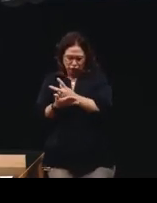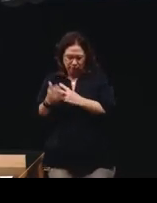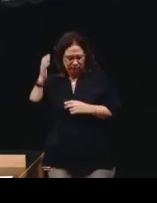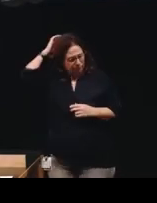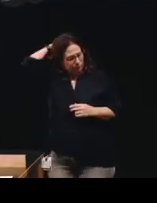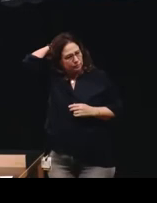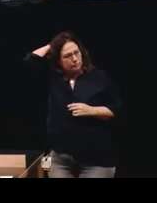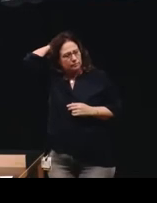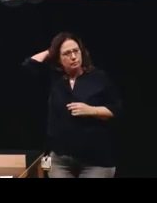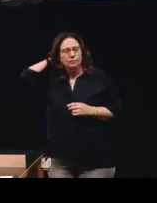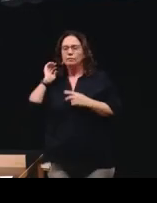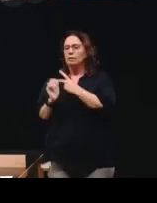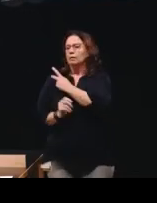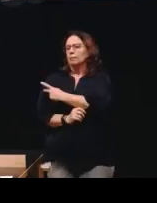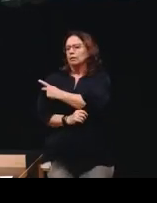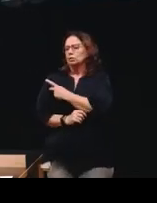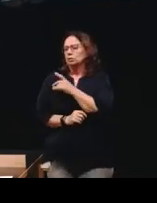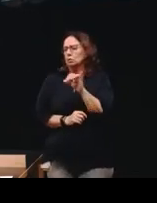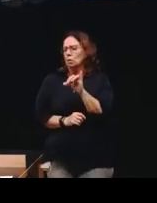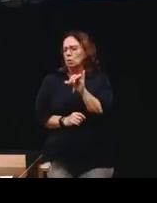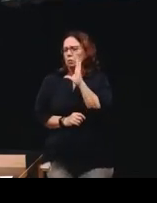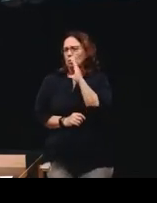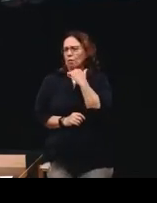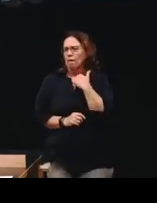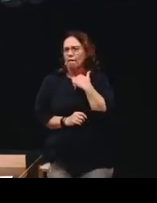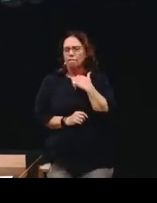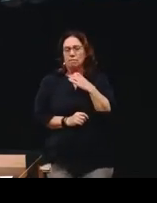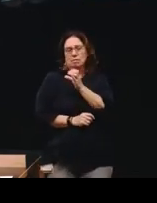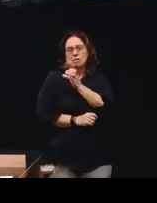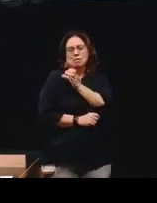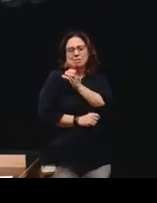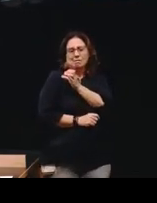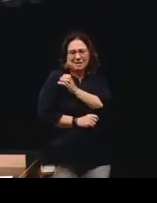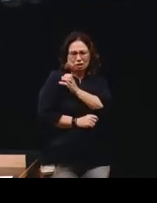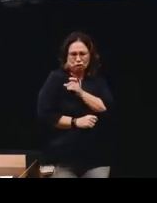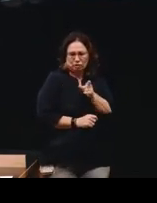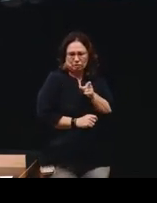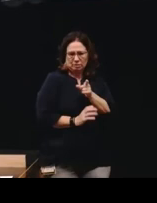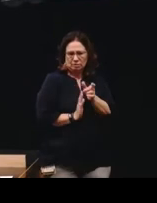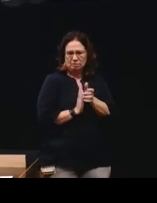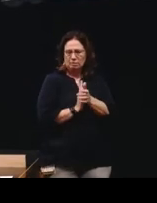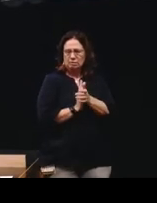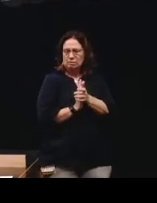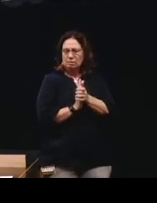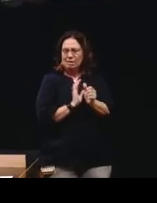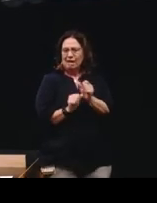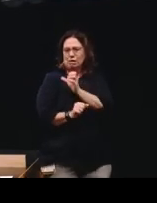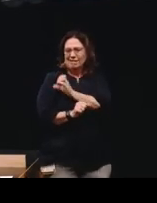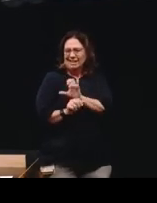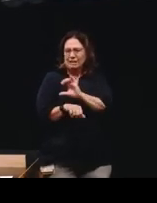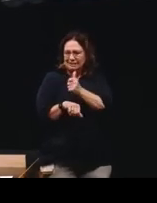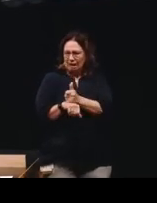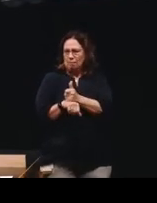have the ability for clinicians to make a clinically established diagnosis. What that is typical